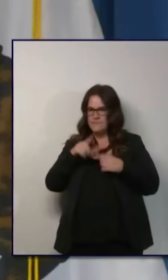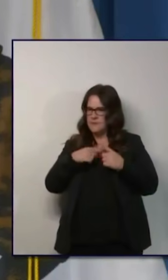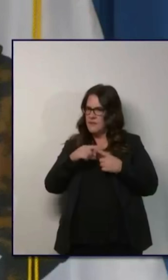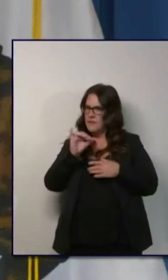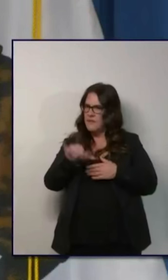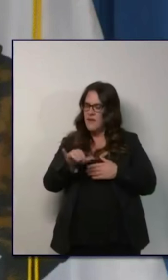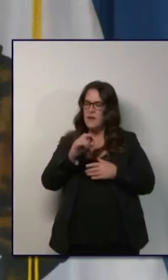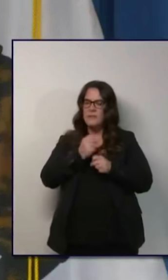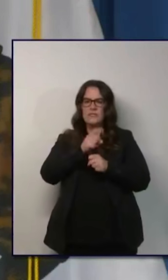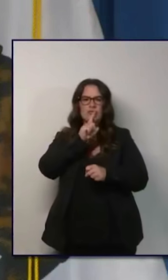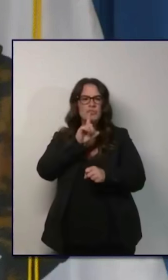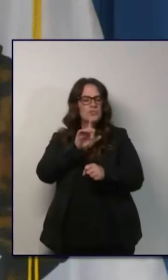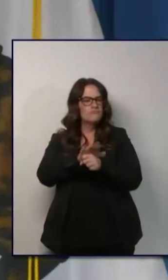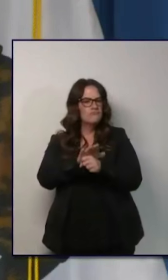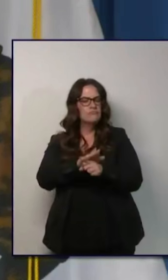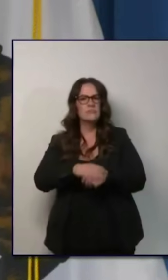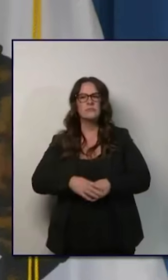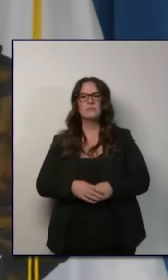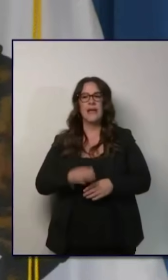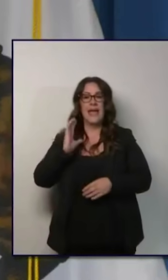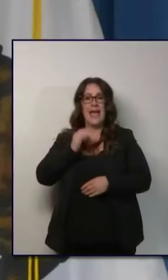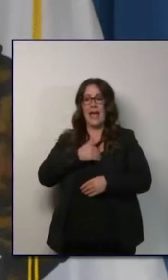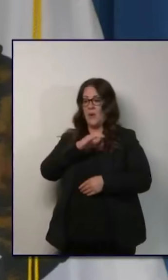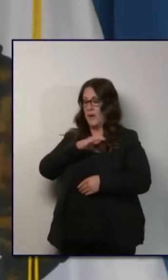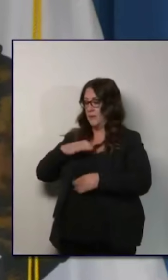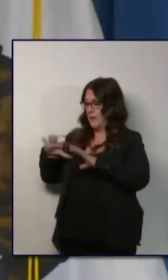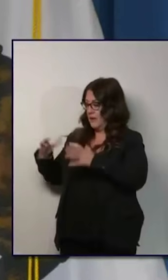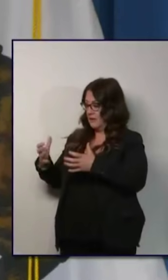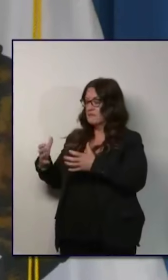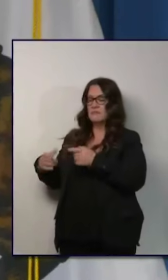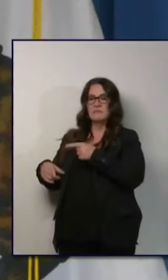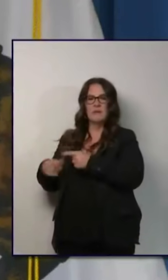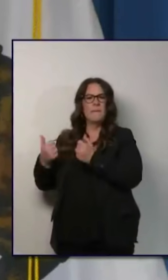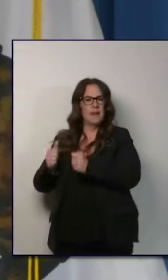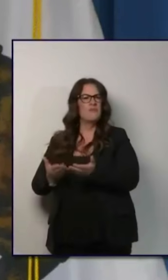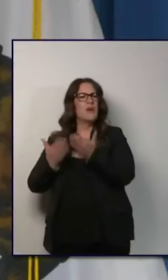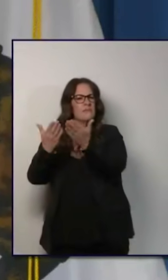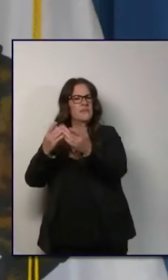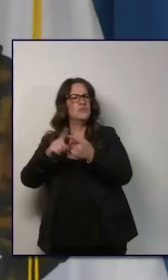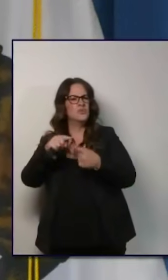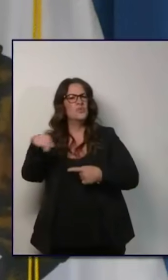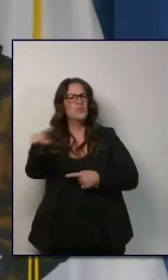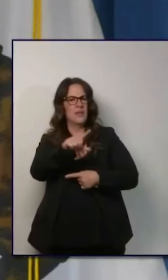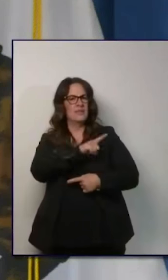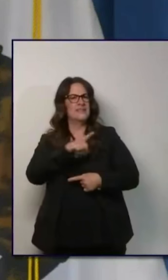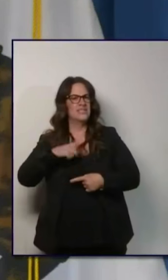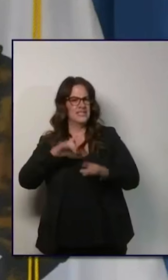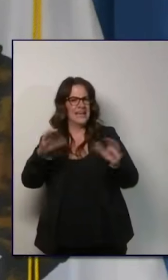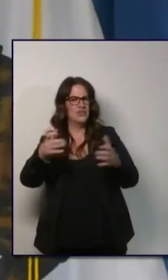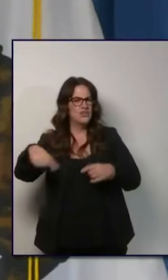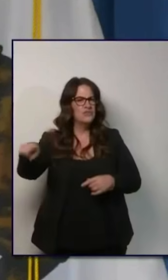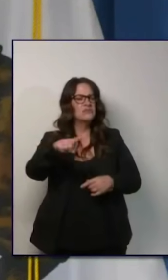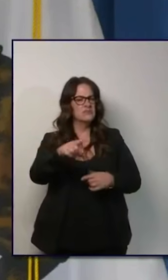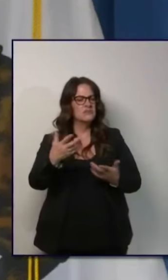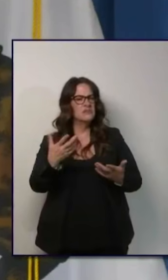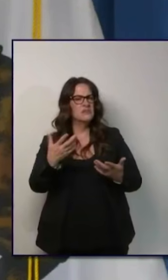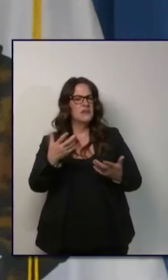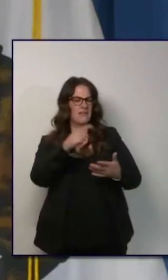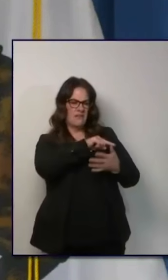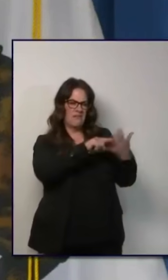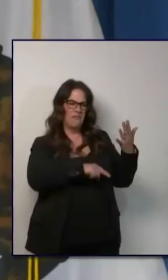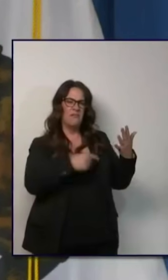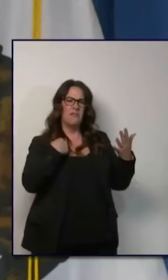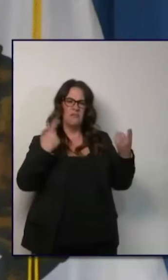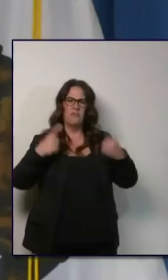are committing as a recommendation to the legislature, all of this as a recommendation to the legislature.